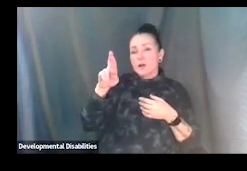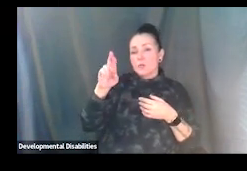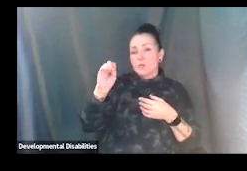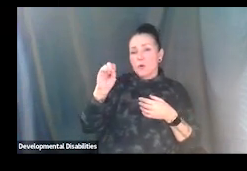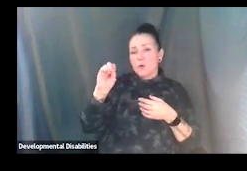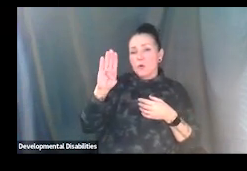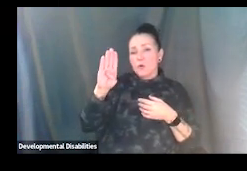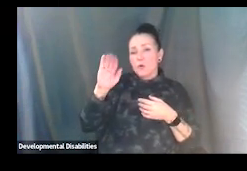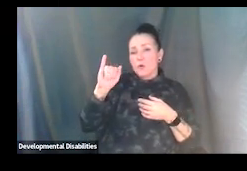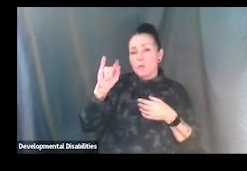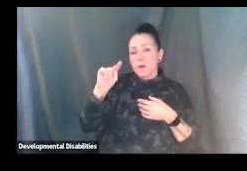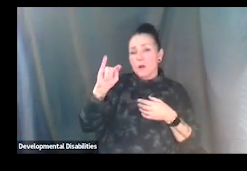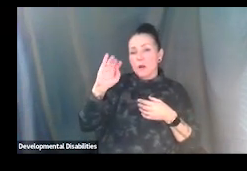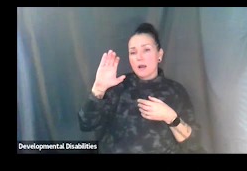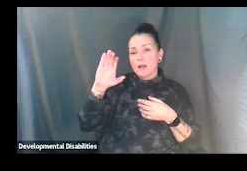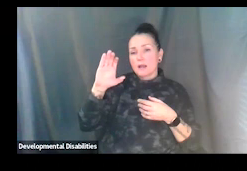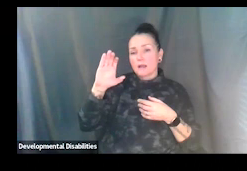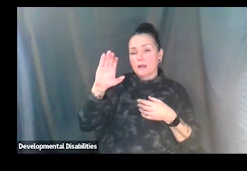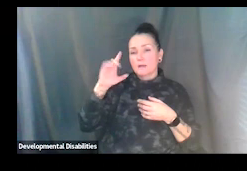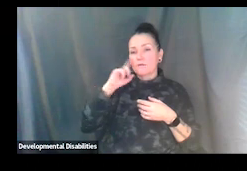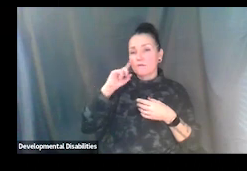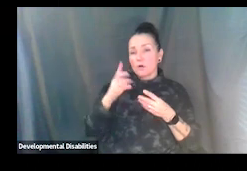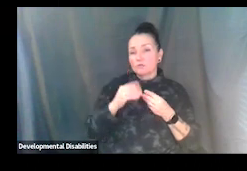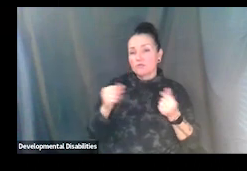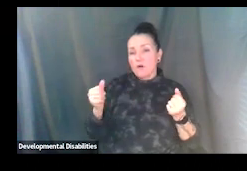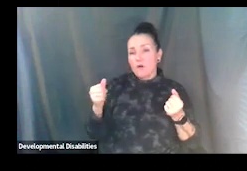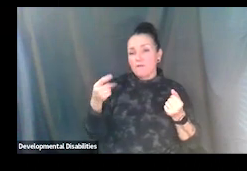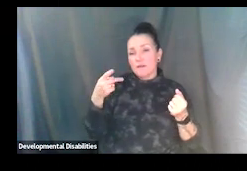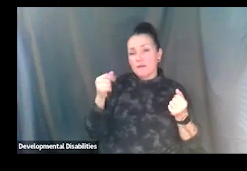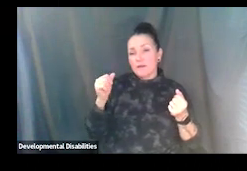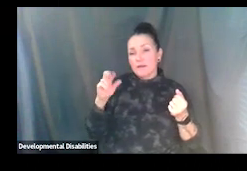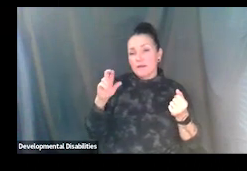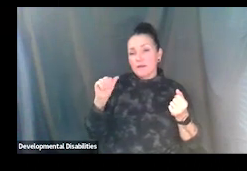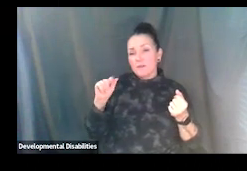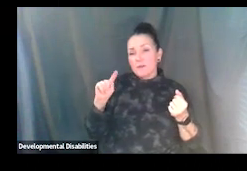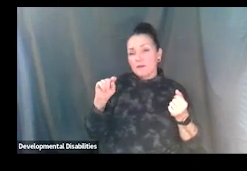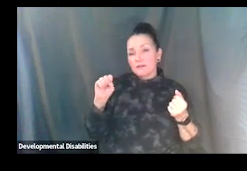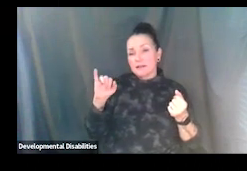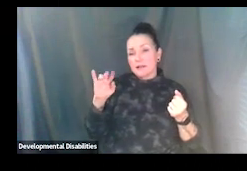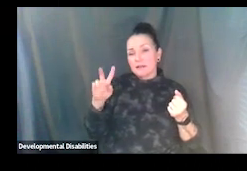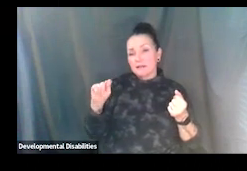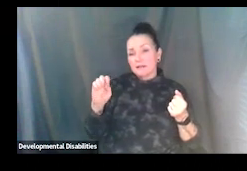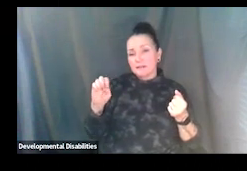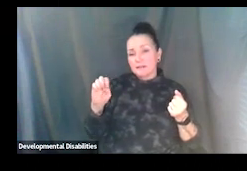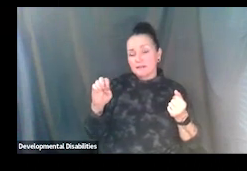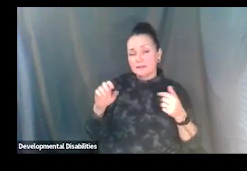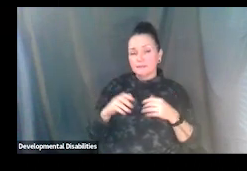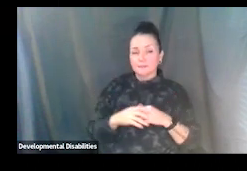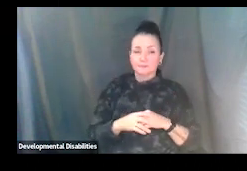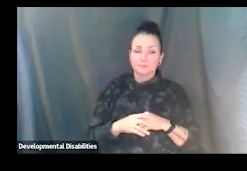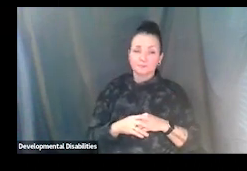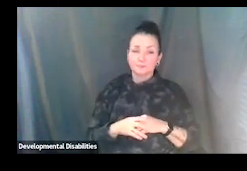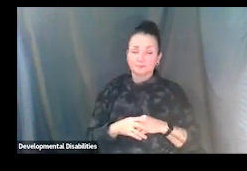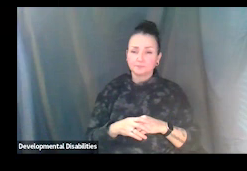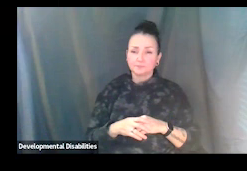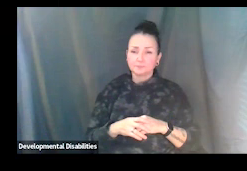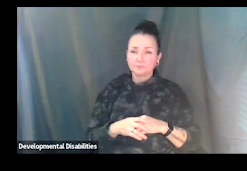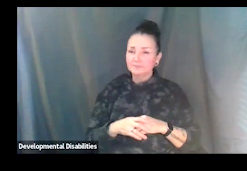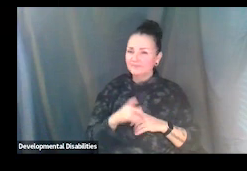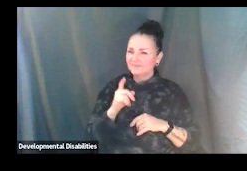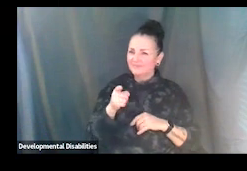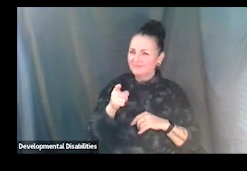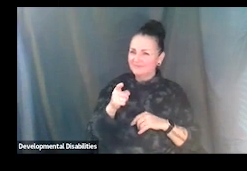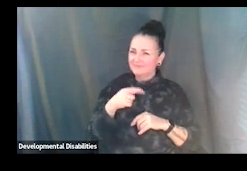parasitic infections. And it's, again, one of the parents who asked me about this is he has PhD in chemical engineering, and